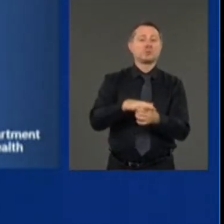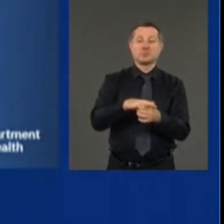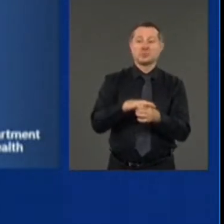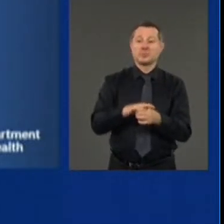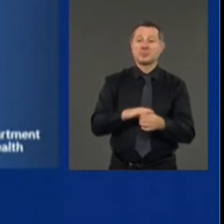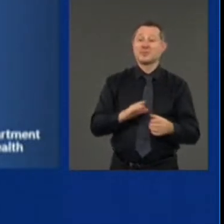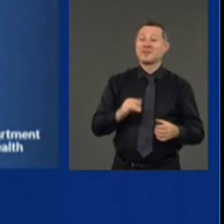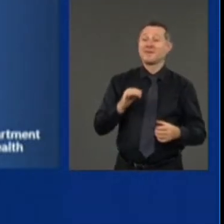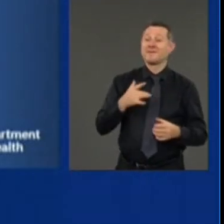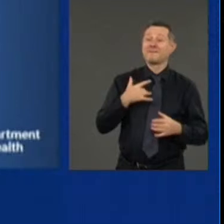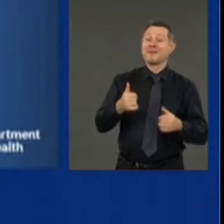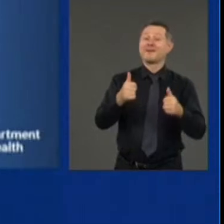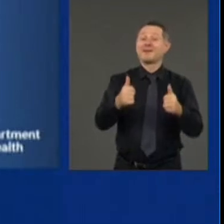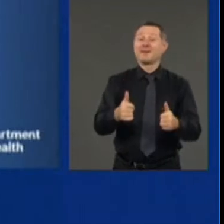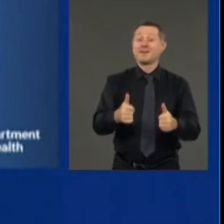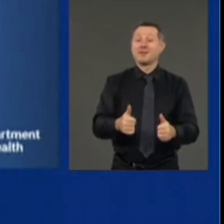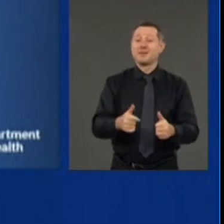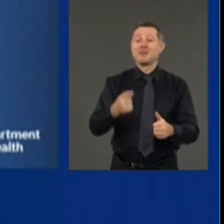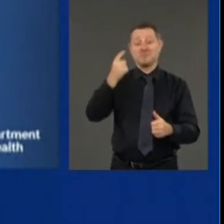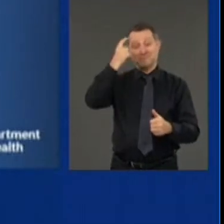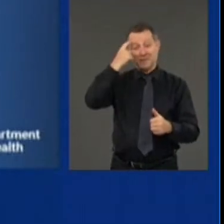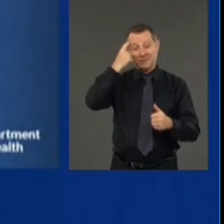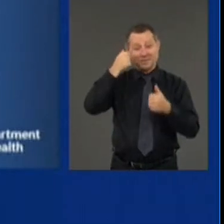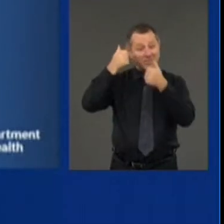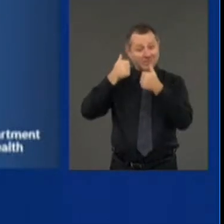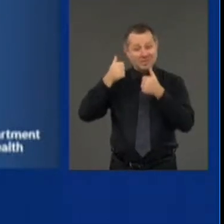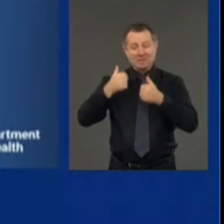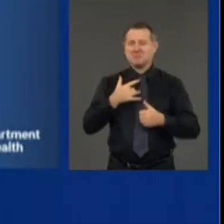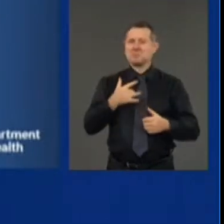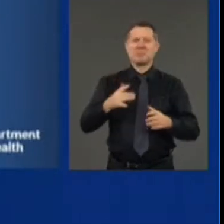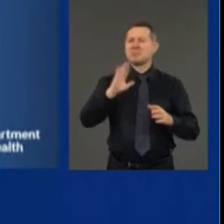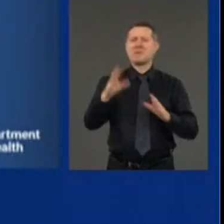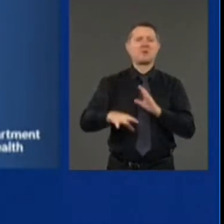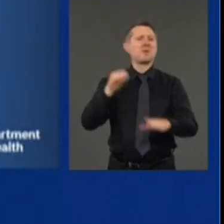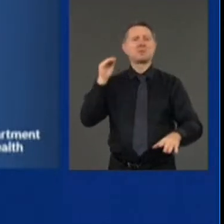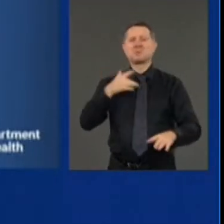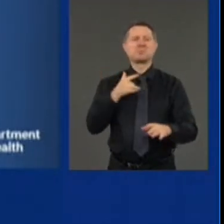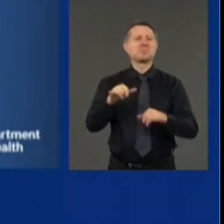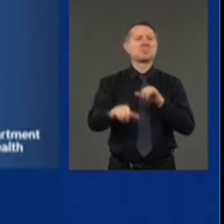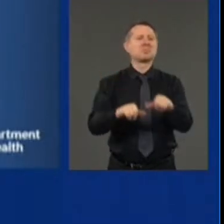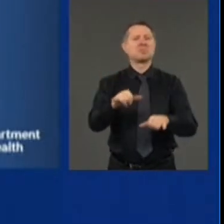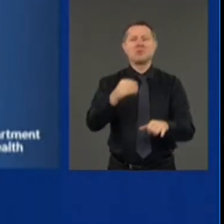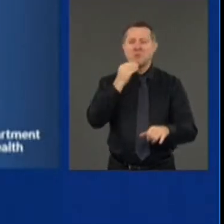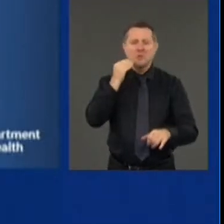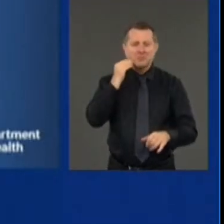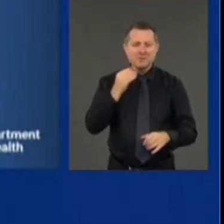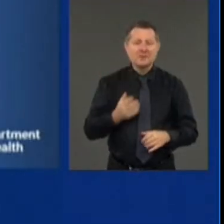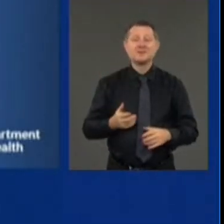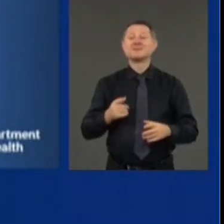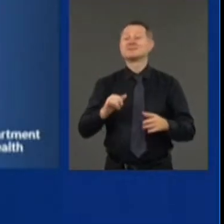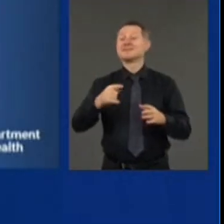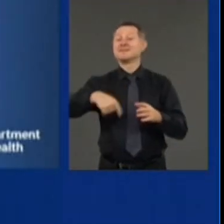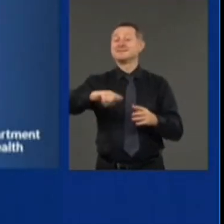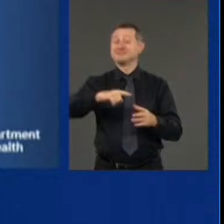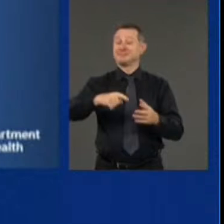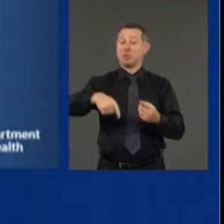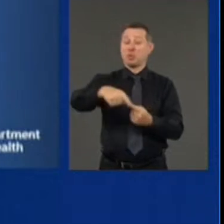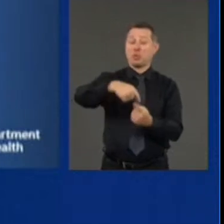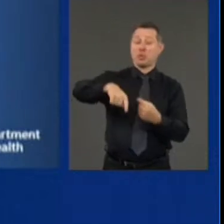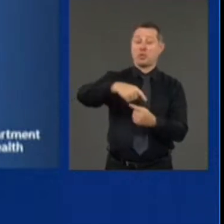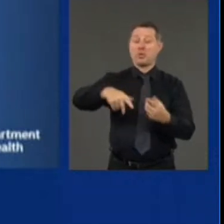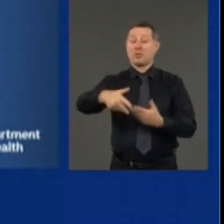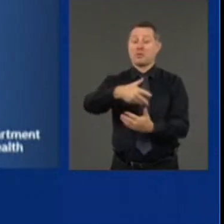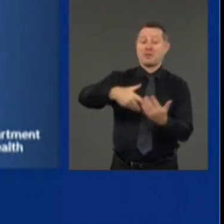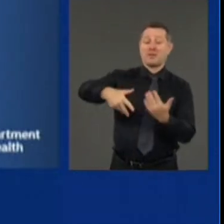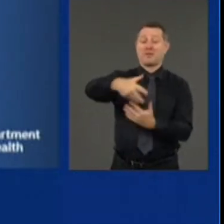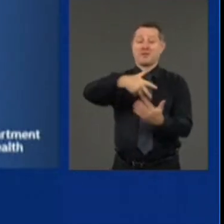challenged with cognitive issues, memory deficits. These congregate settings allow for frequent mixing for socialization of